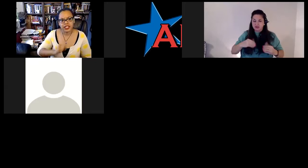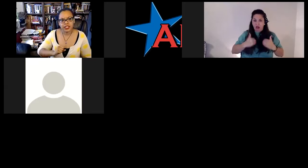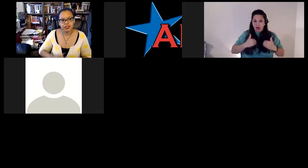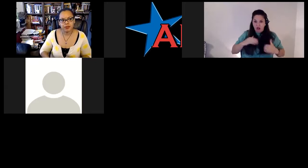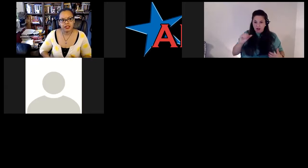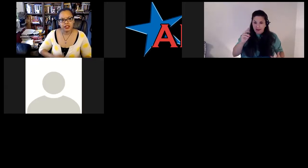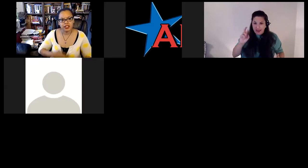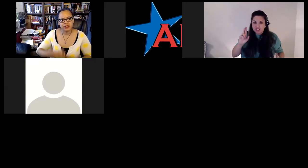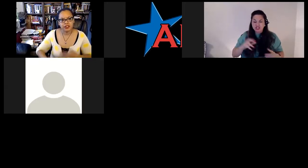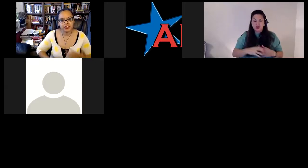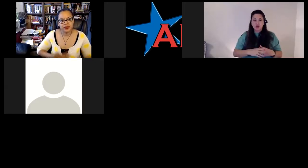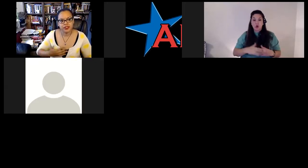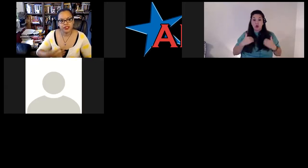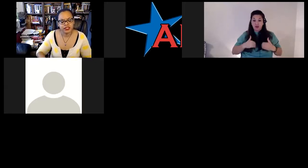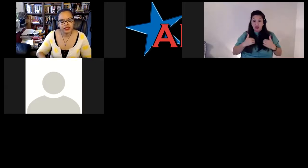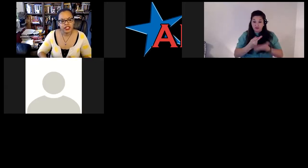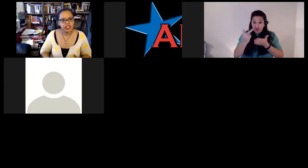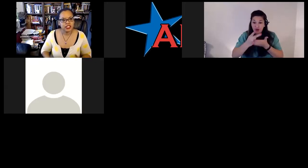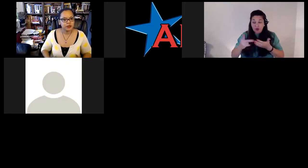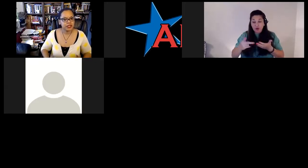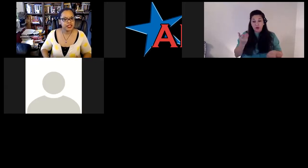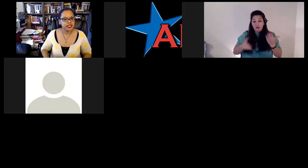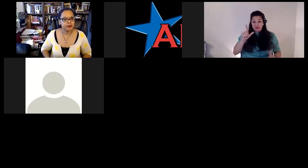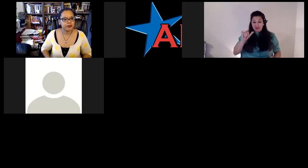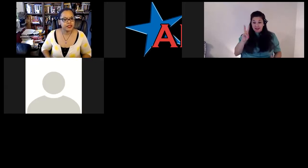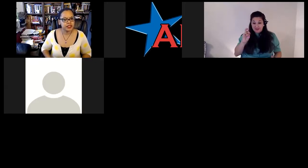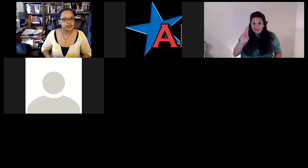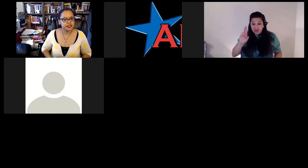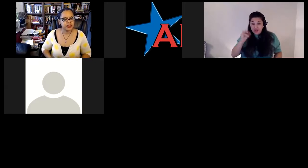drinking it, it could be liver or cirrhosis. It could be